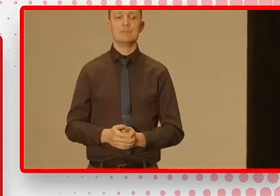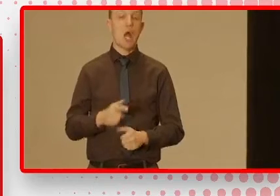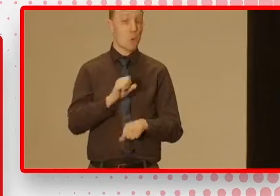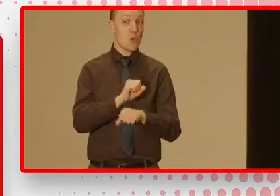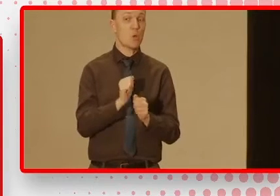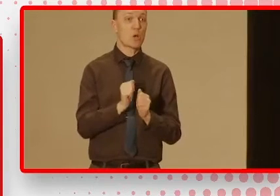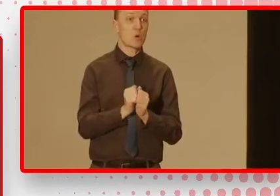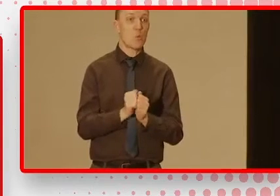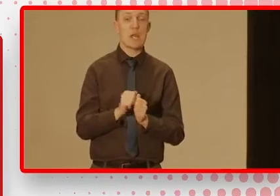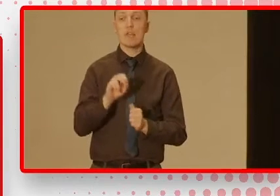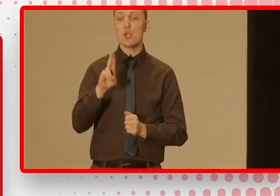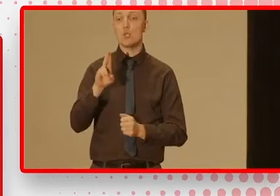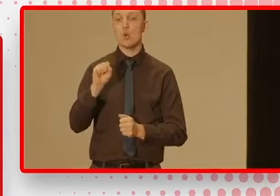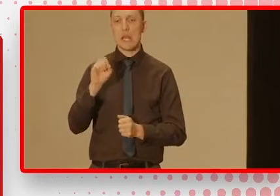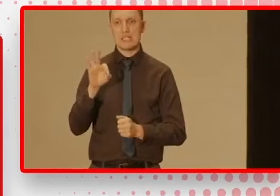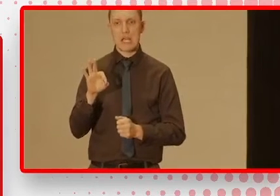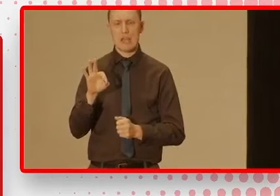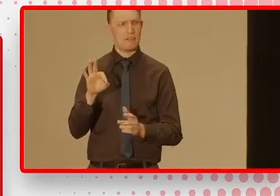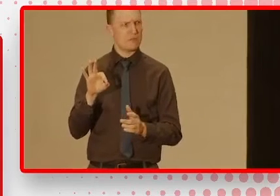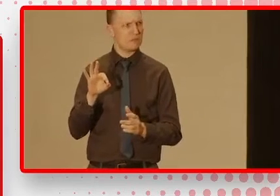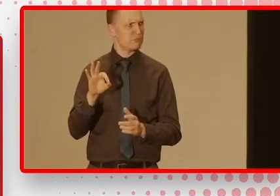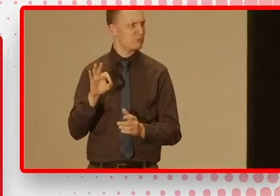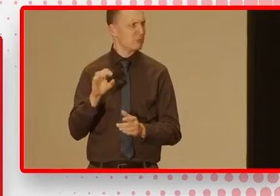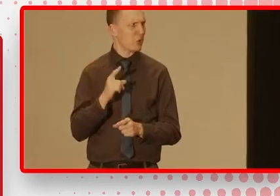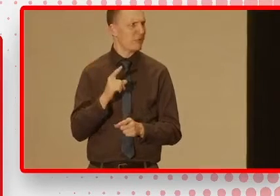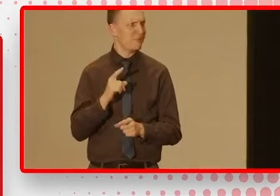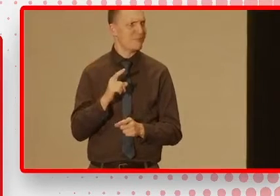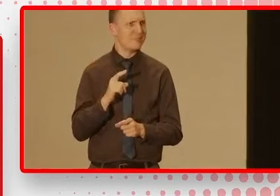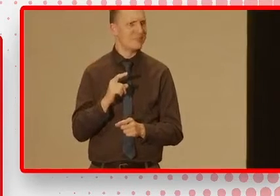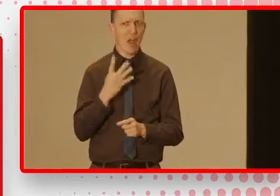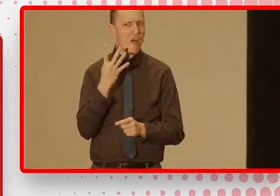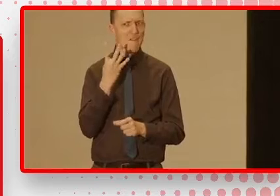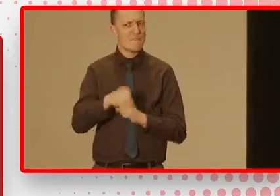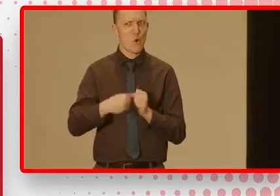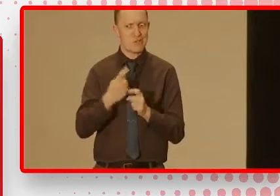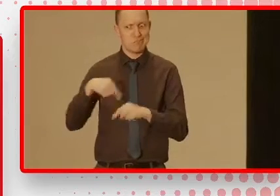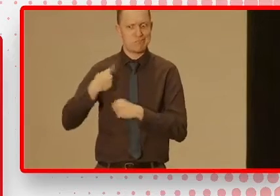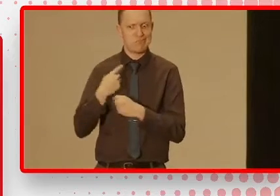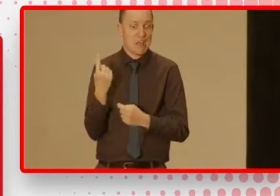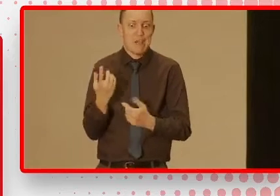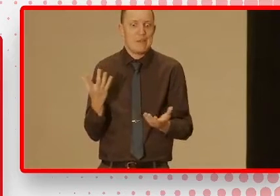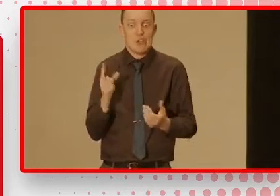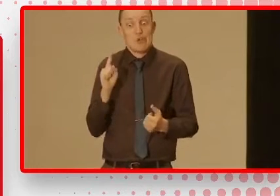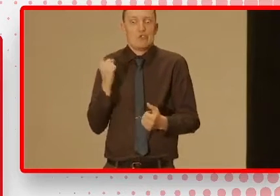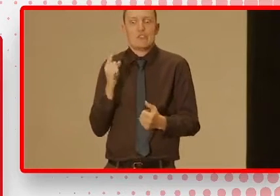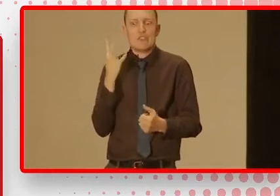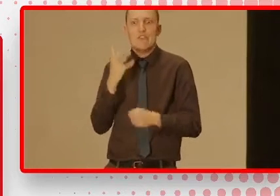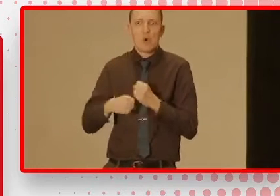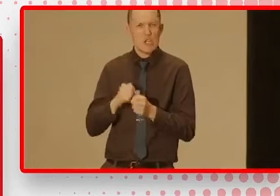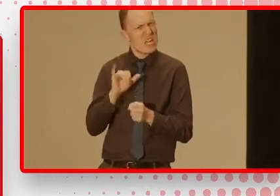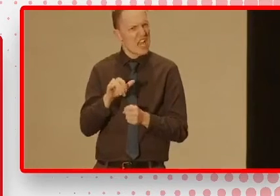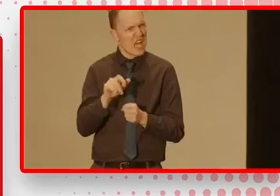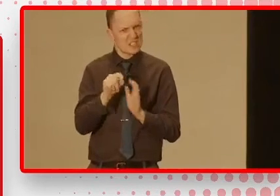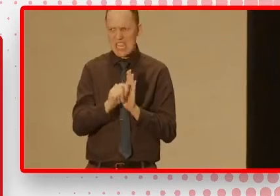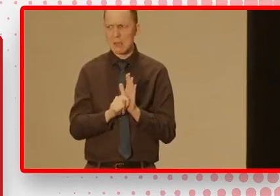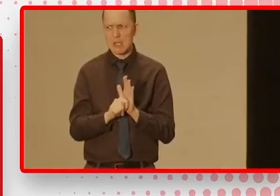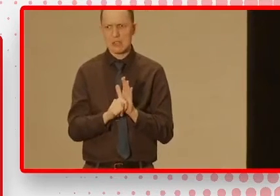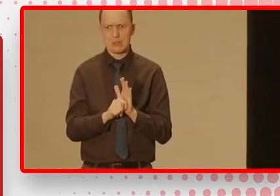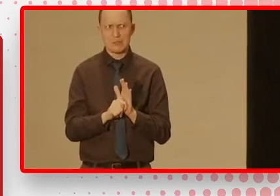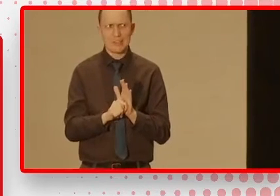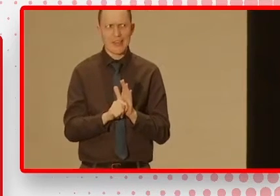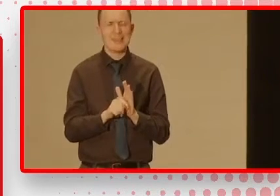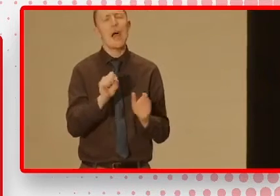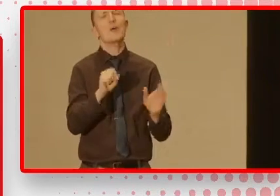USF. See, I'm new. I've only been here 4 years. USF, the one in Tampa? All right. Yeah, I got it right.